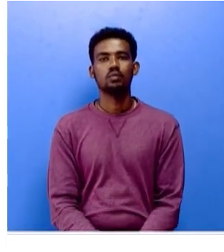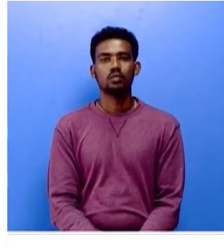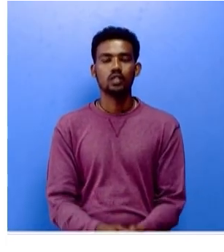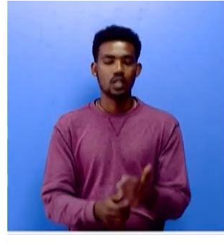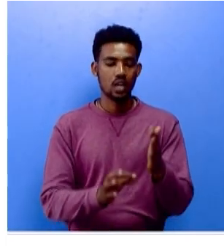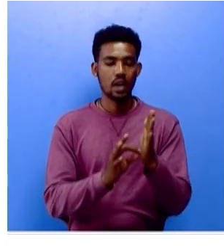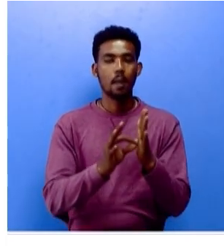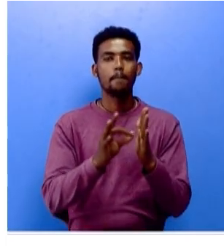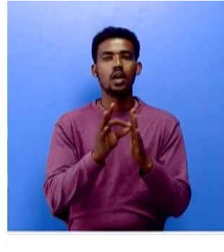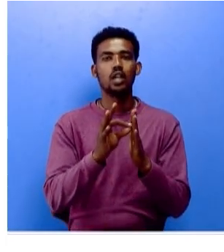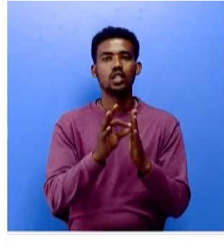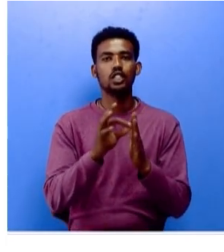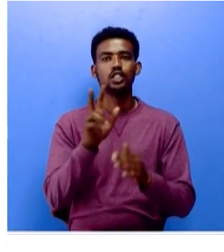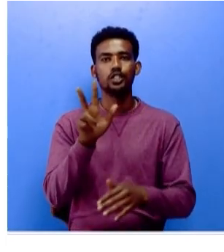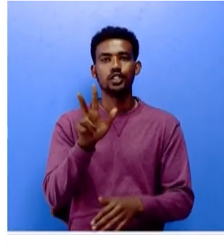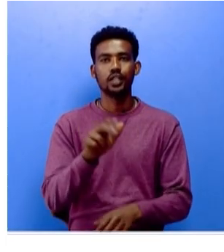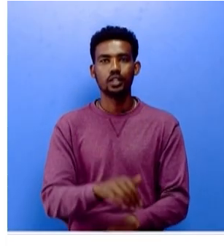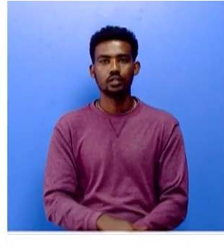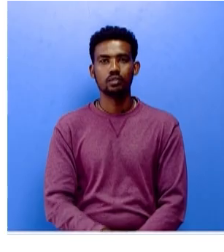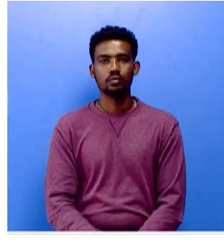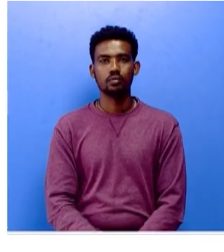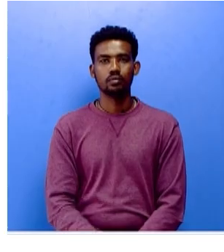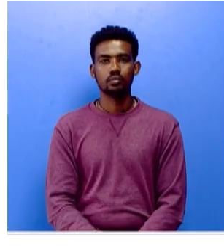Number 3.